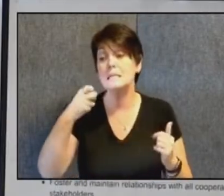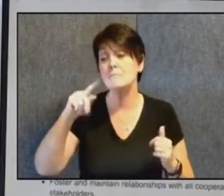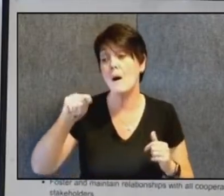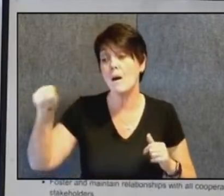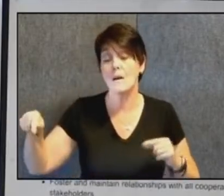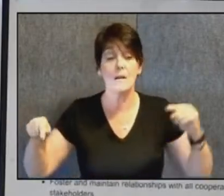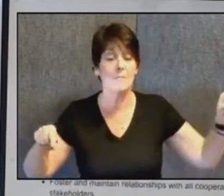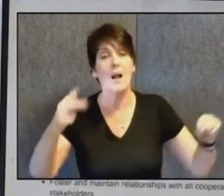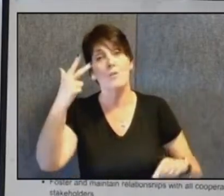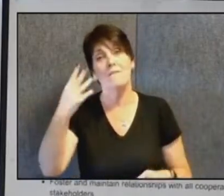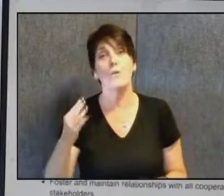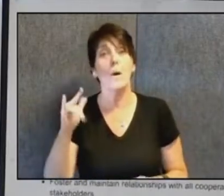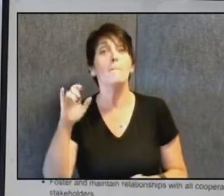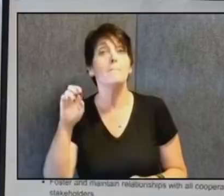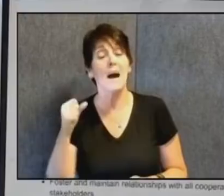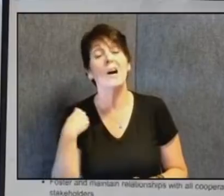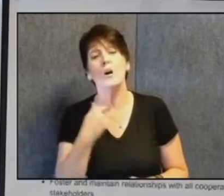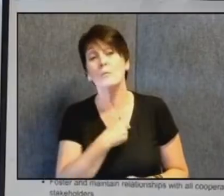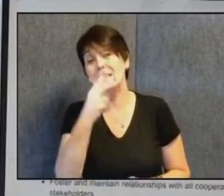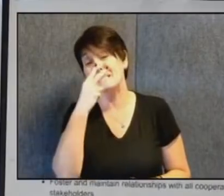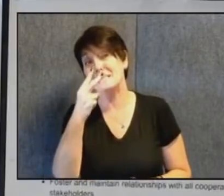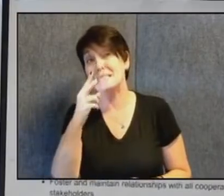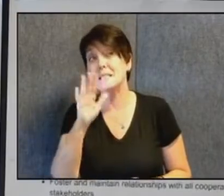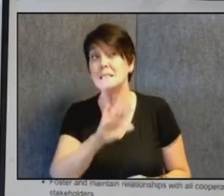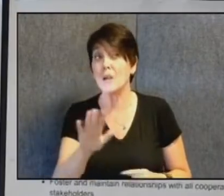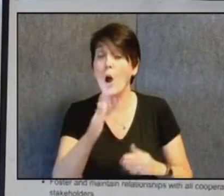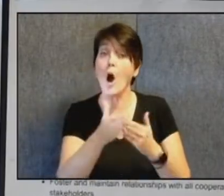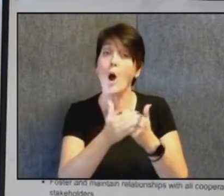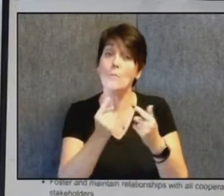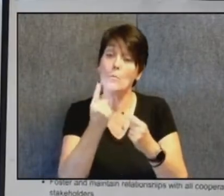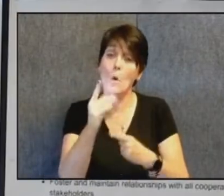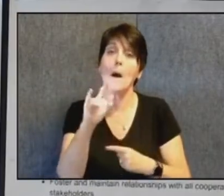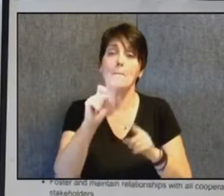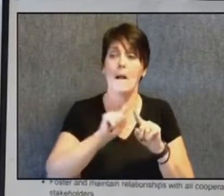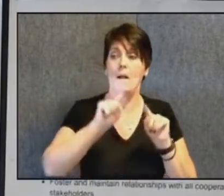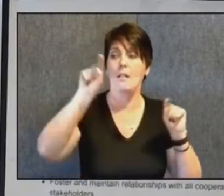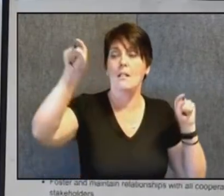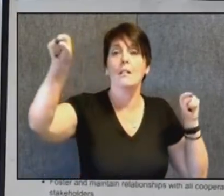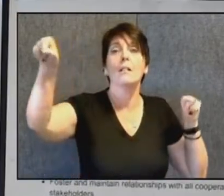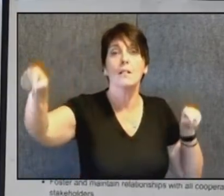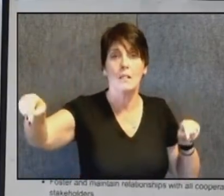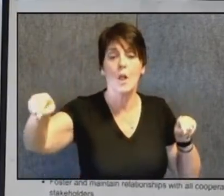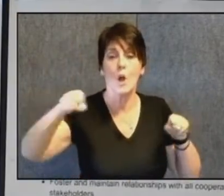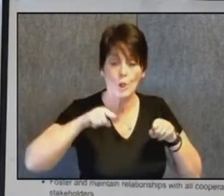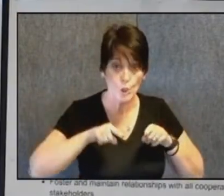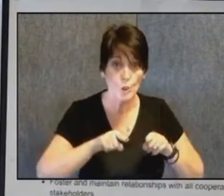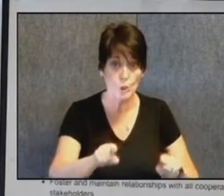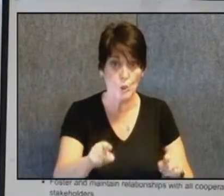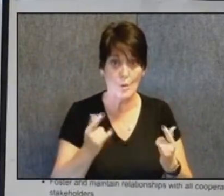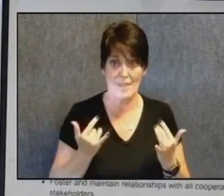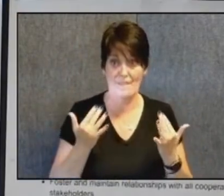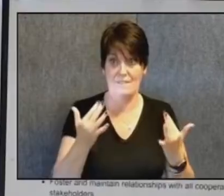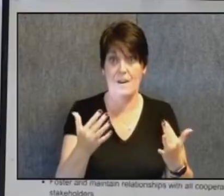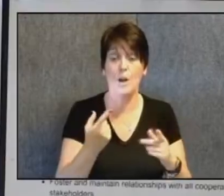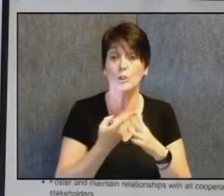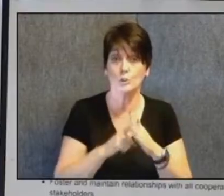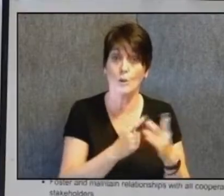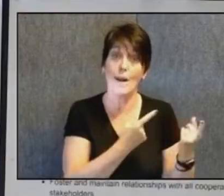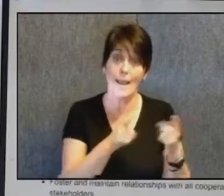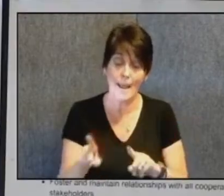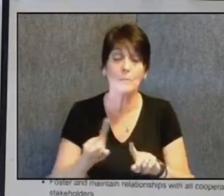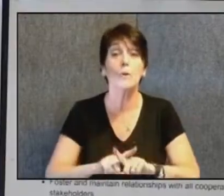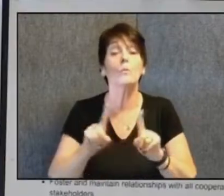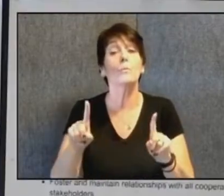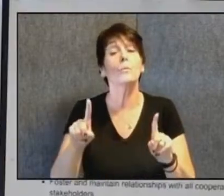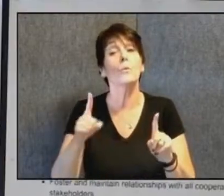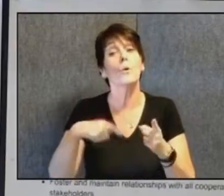about 3/4 of a mile. We have seen it upwards of a little over a mile during the entire length of the incident so far. We will, however,